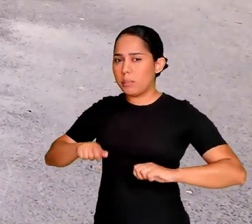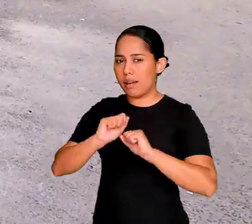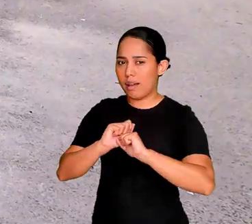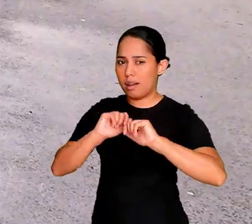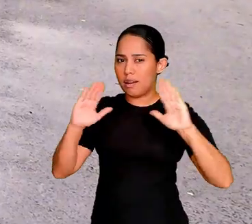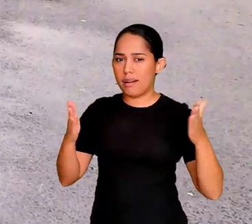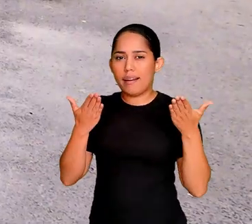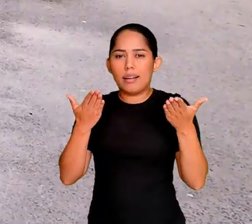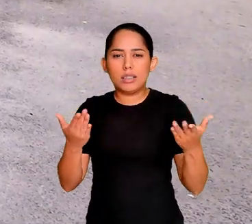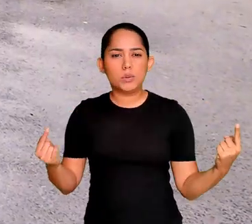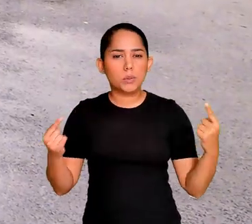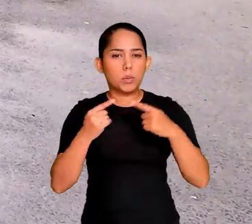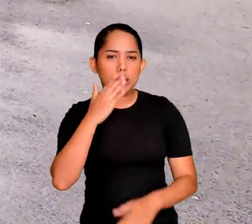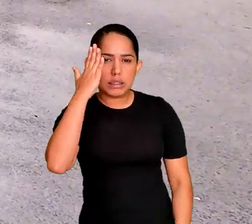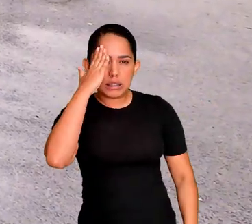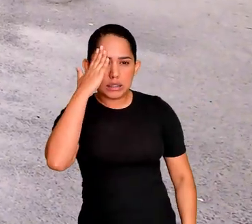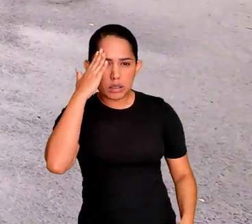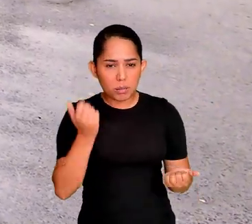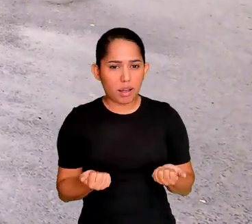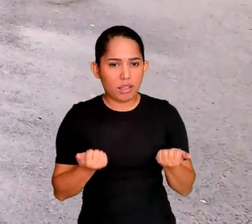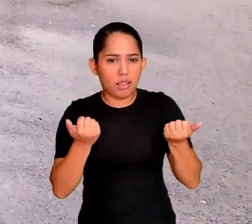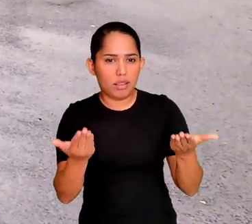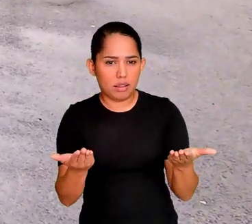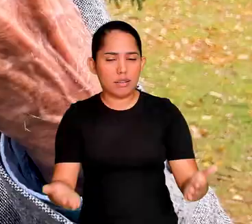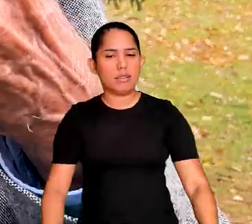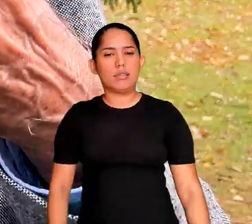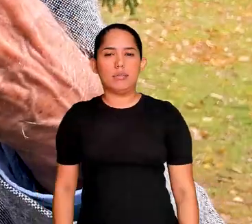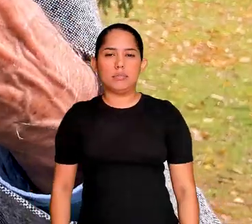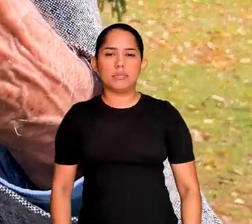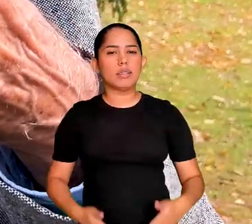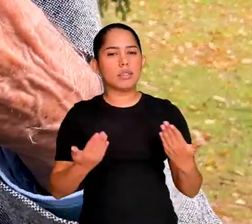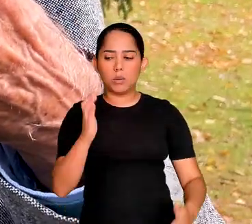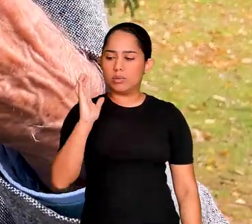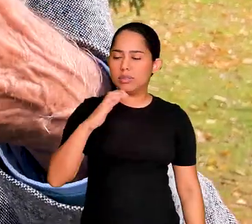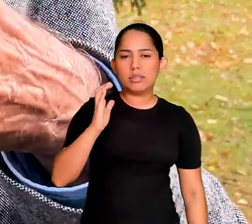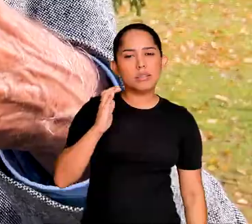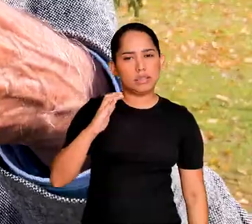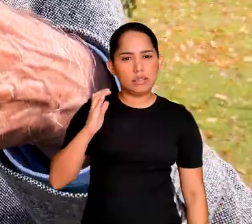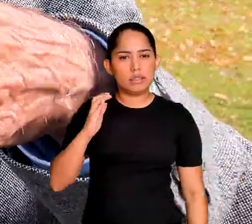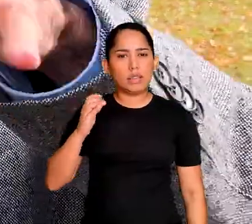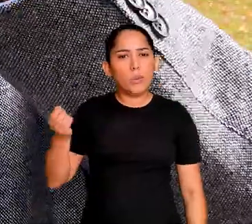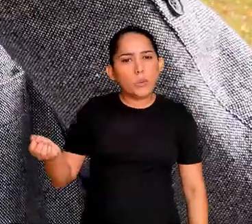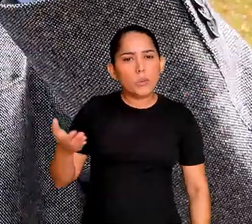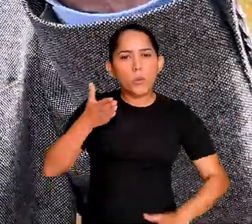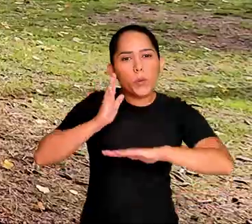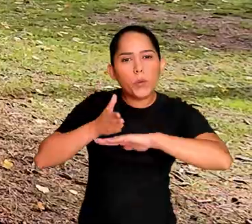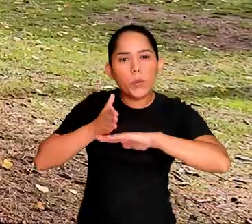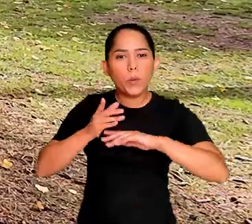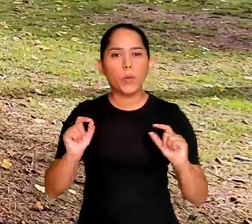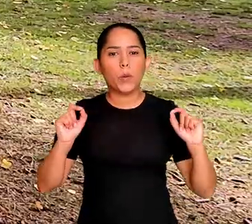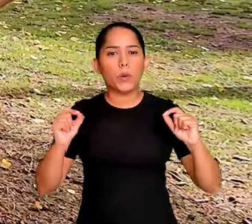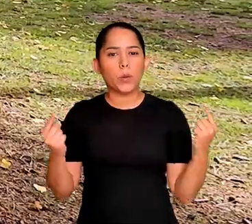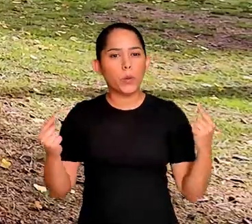clear about this is the way of knowing I have brought to the table. So the modern science developed more the